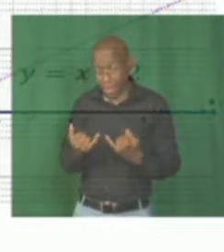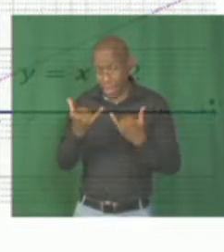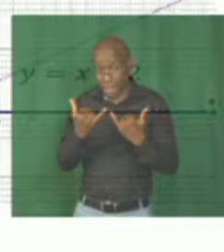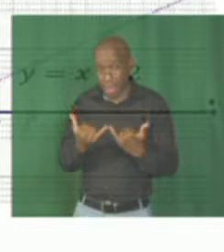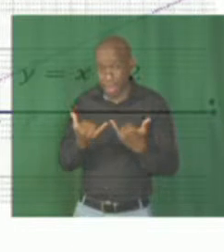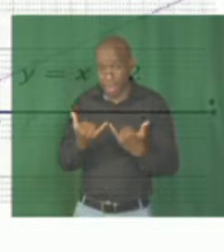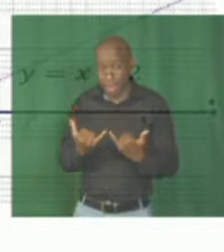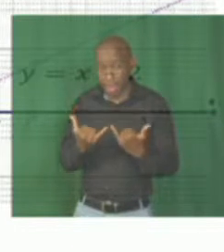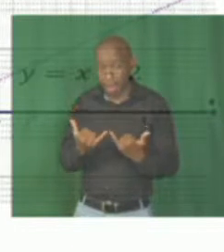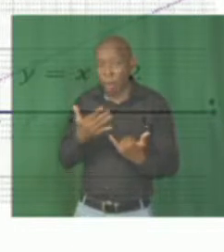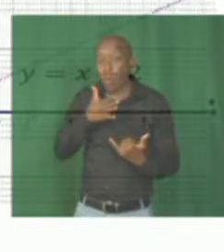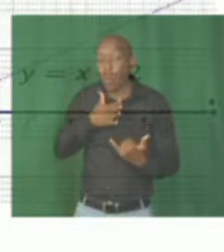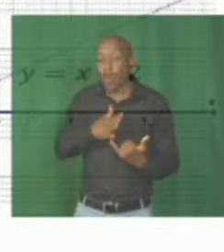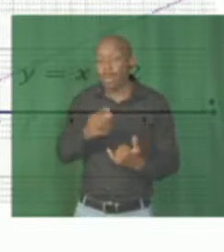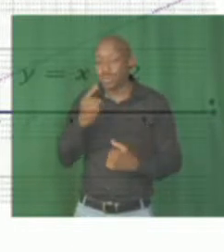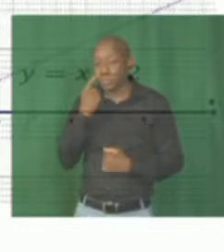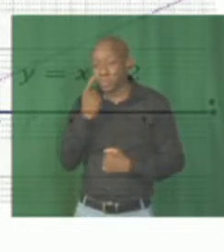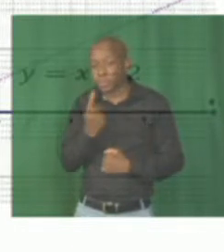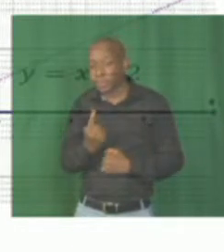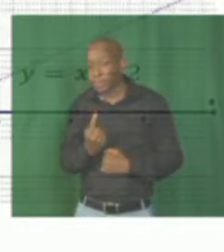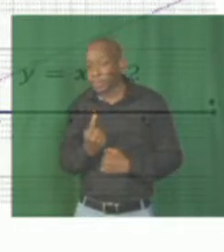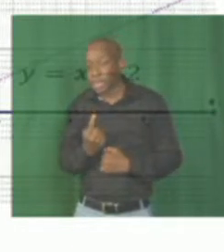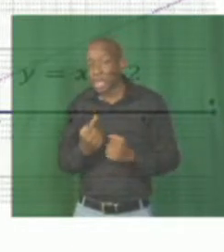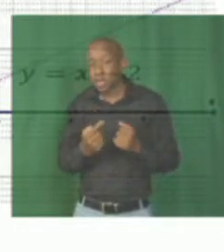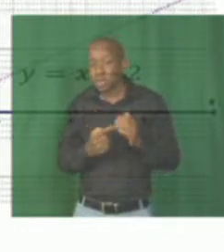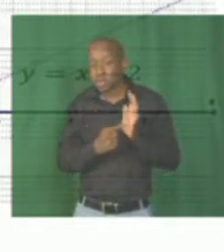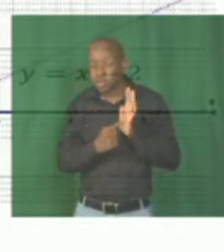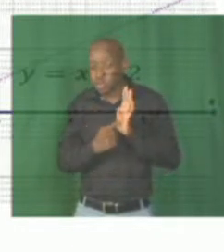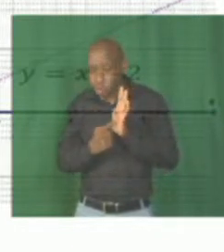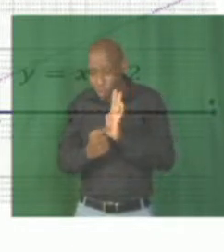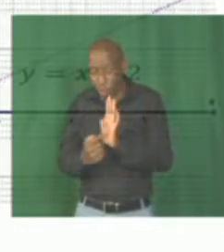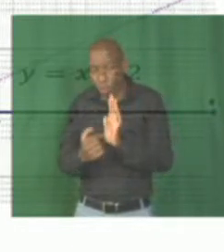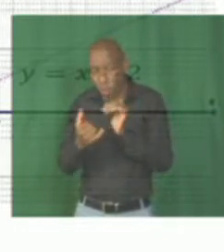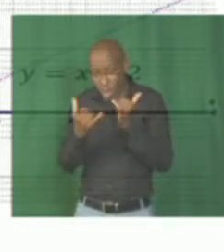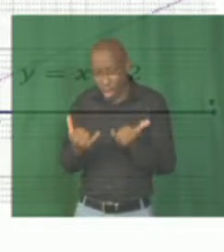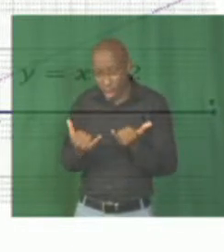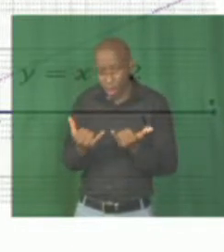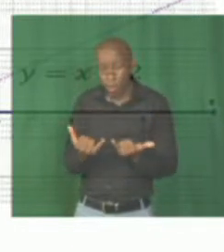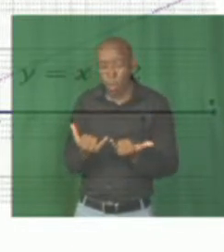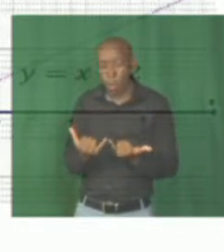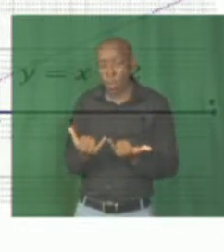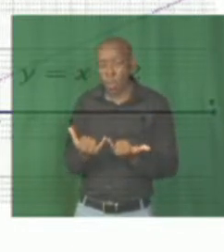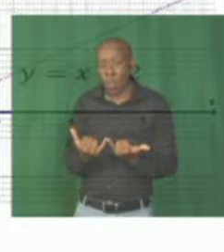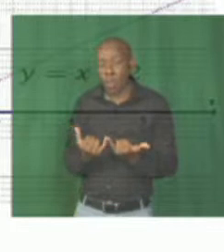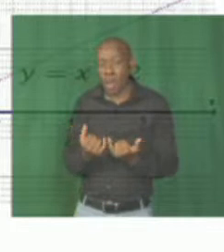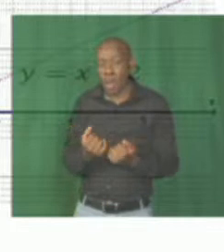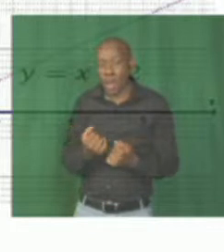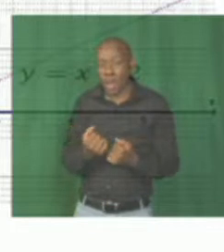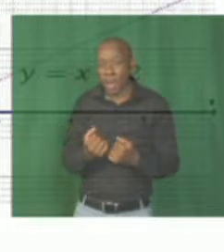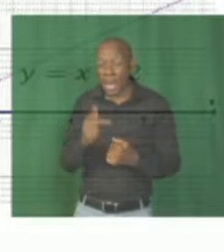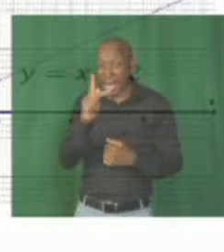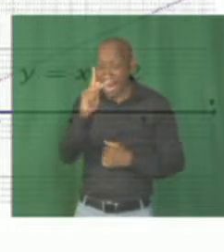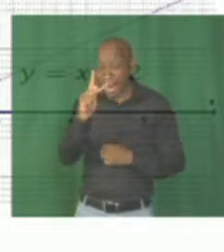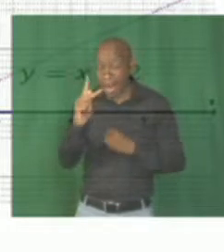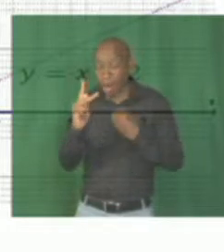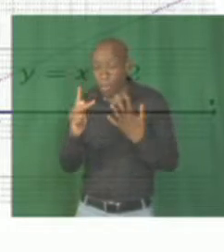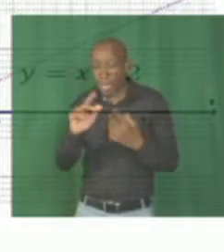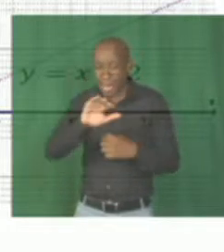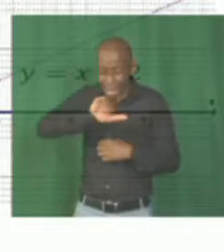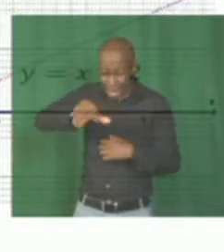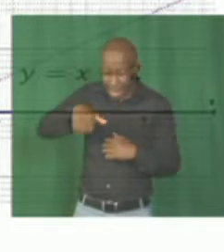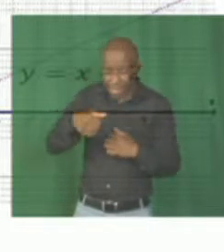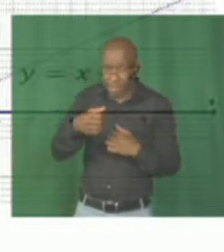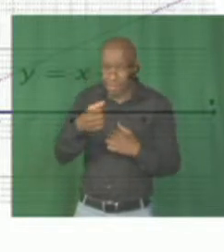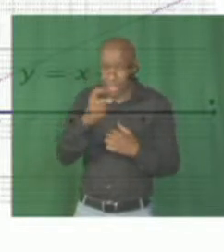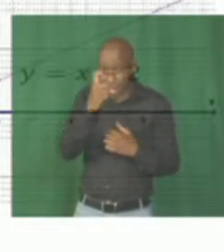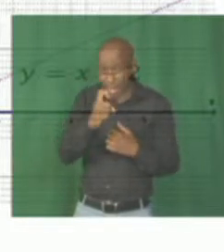where we want to solve the equation now, where now the value of k there is x minus 2.